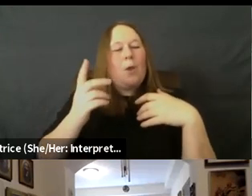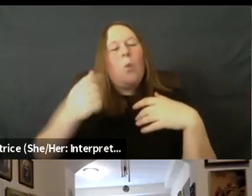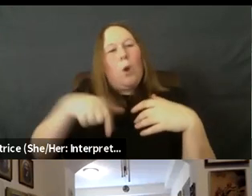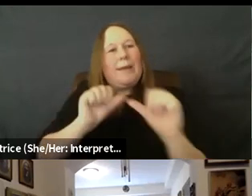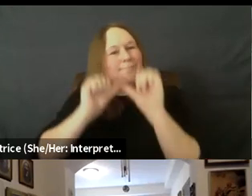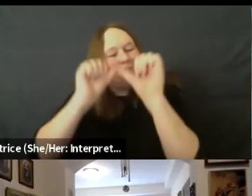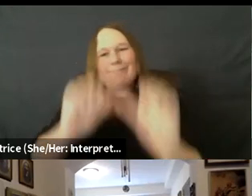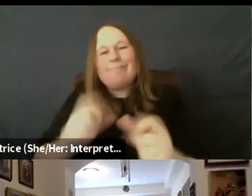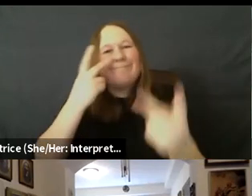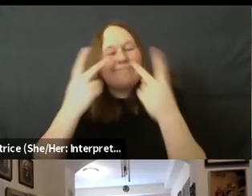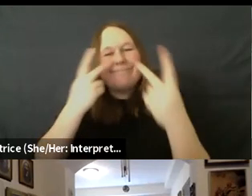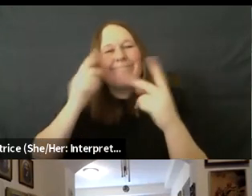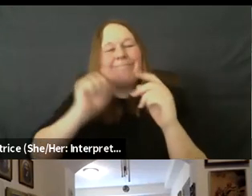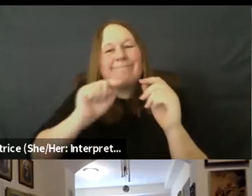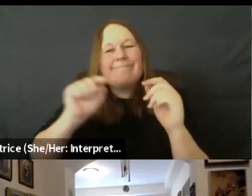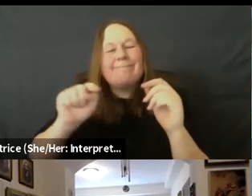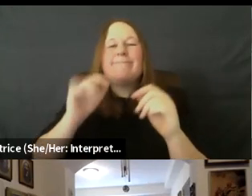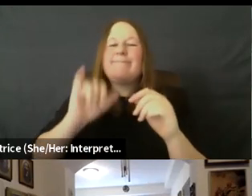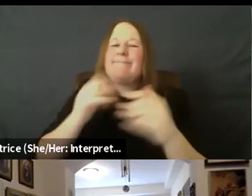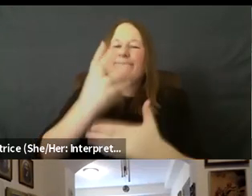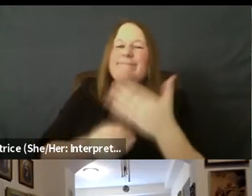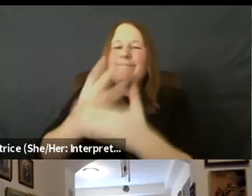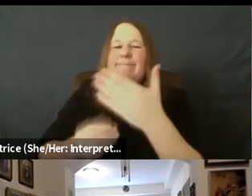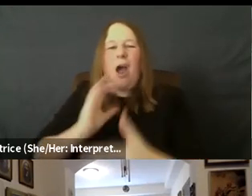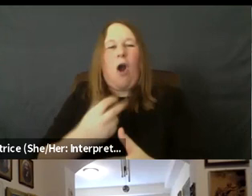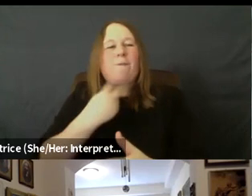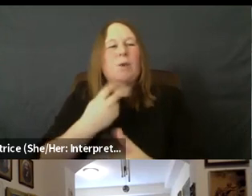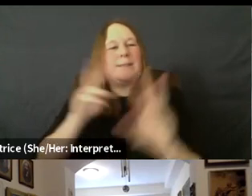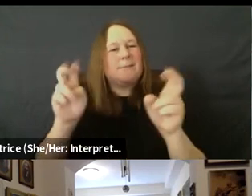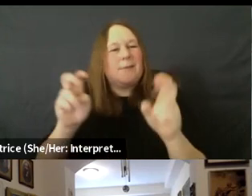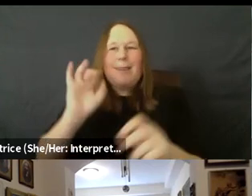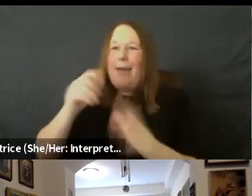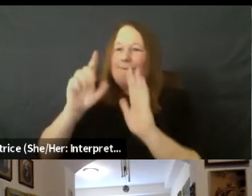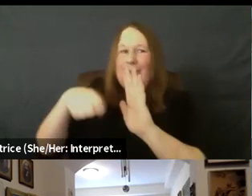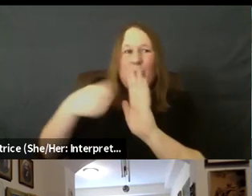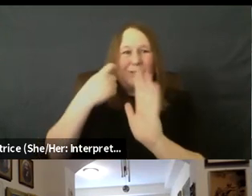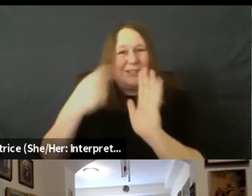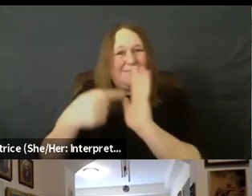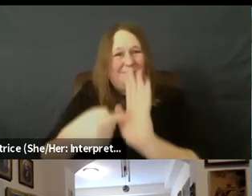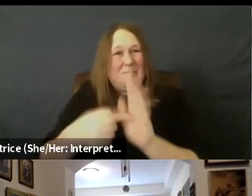to see was the absence of our voices. This film that you mentioned earlier, you know, Crip